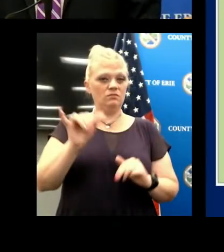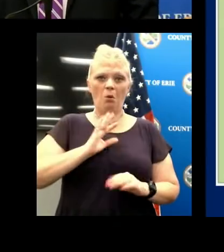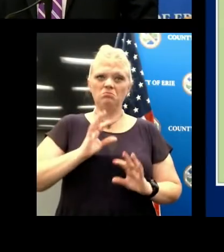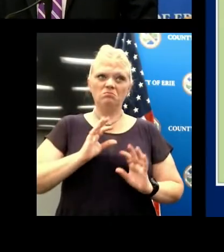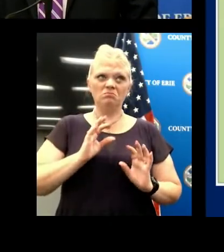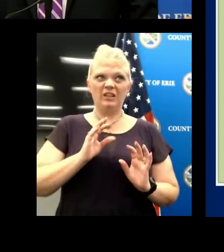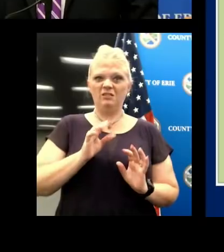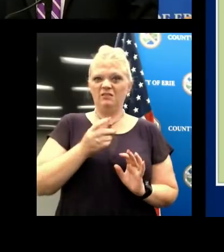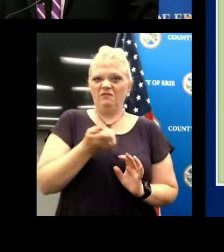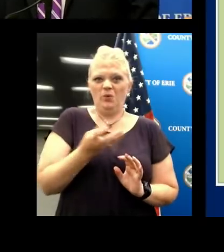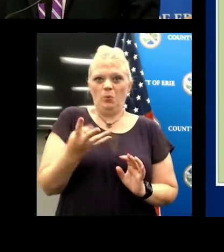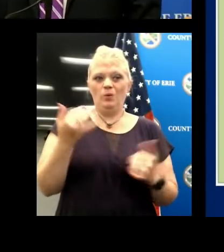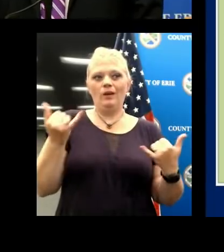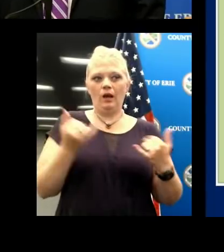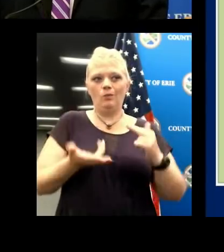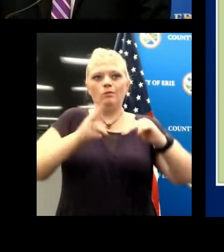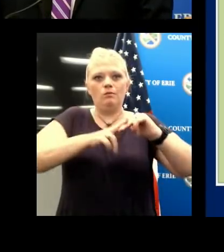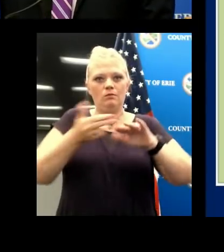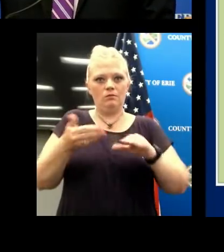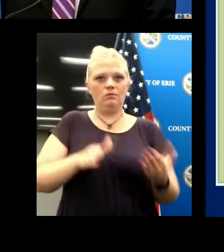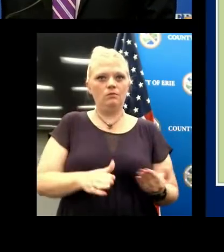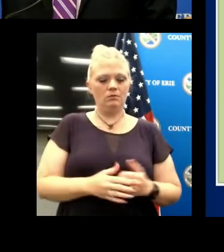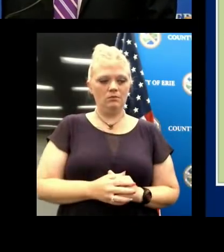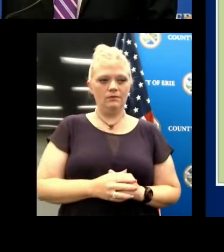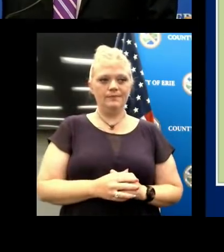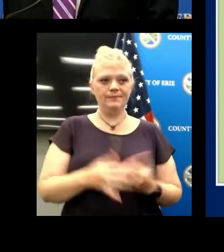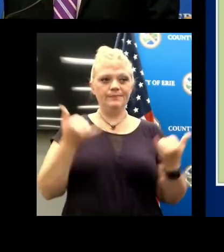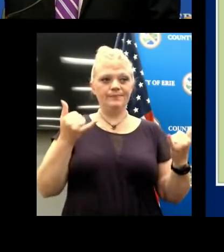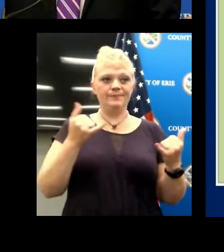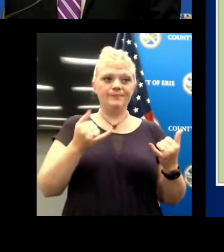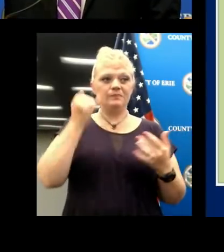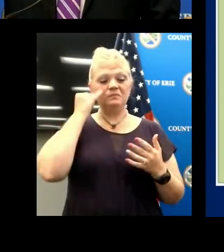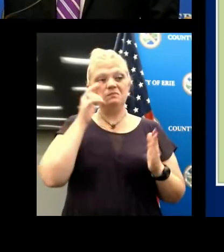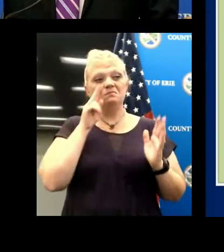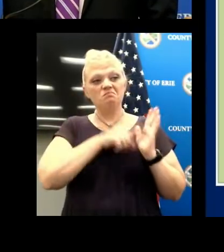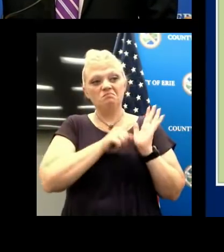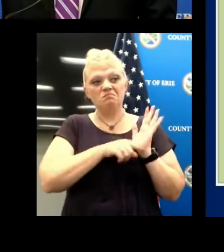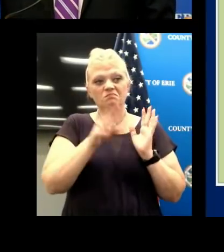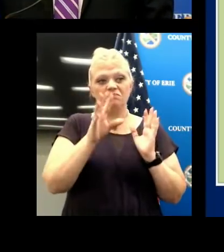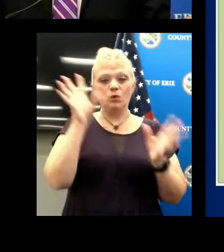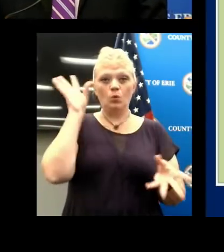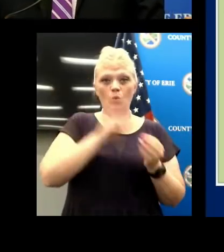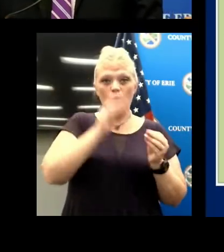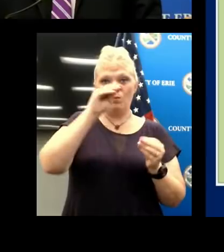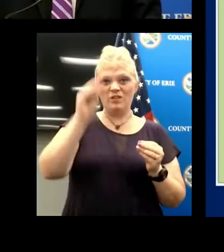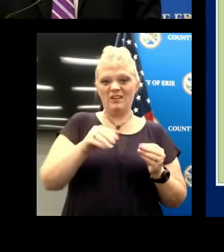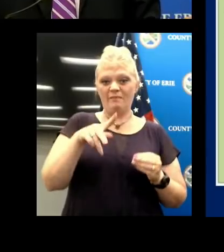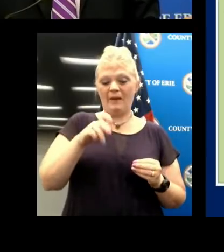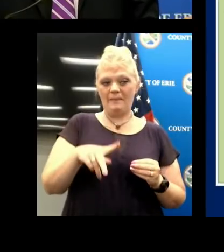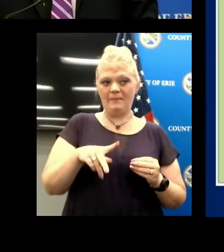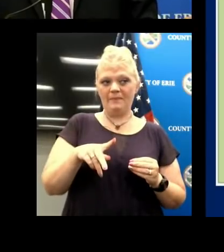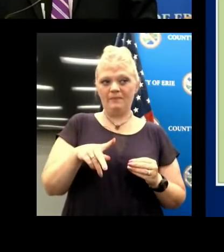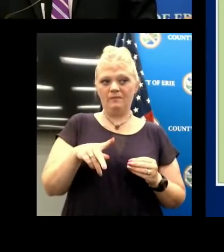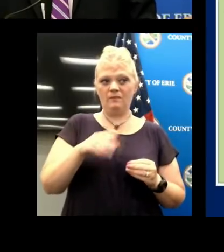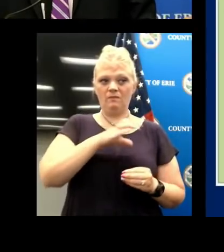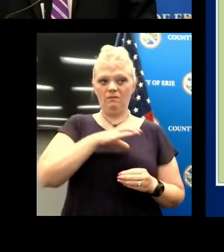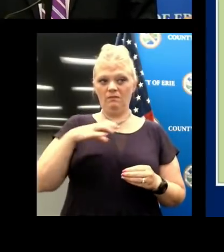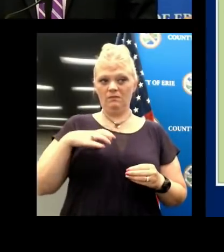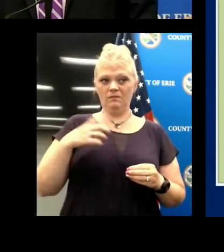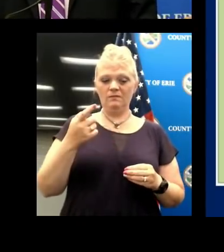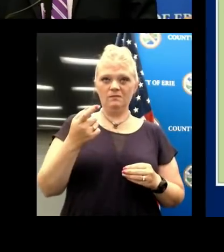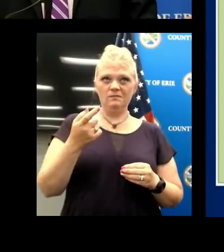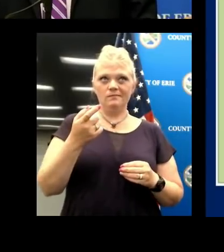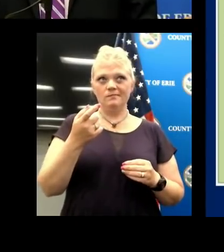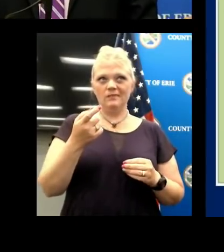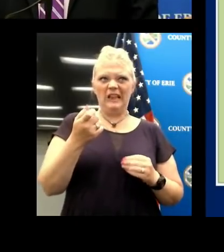now they've increased their deaths. When you look at it as a percentage of the total population, Cuyahoga County is a little bit